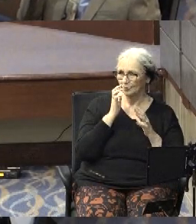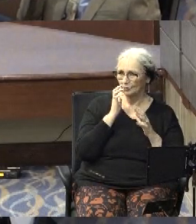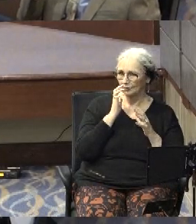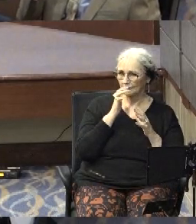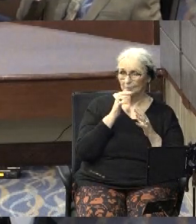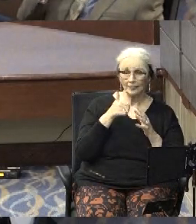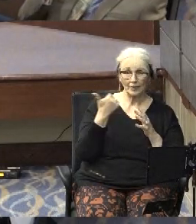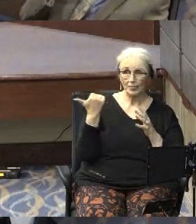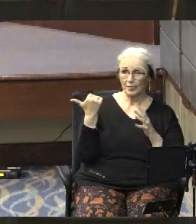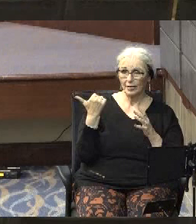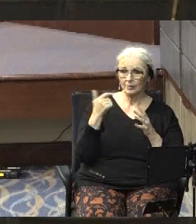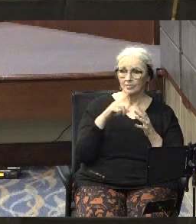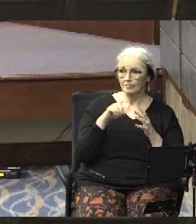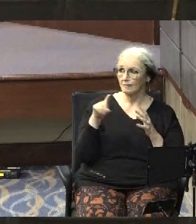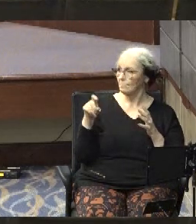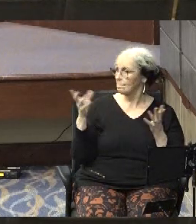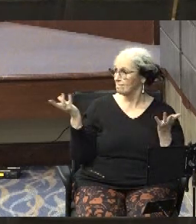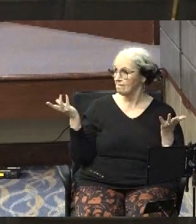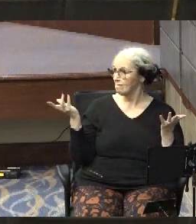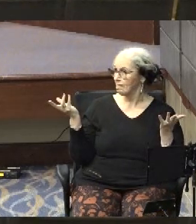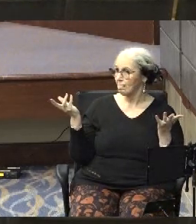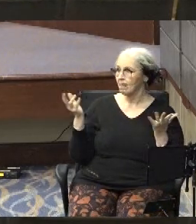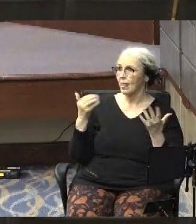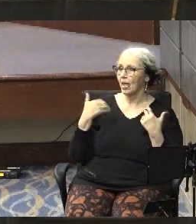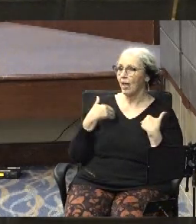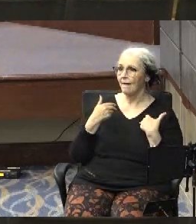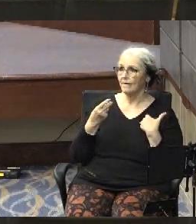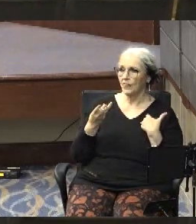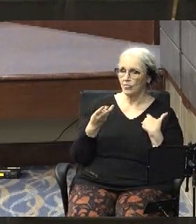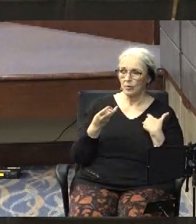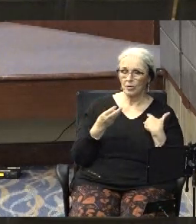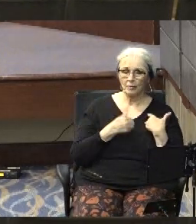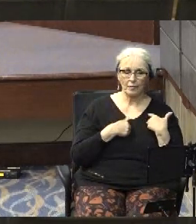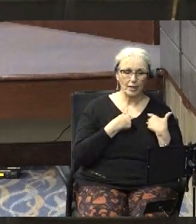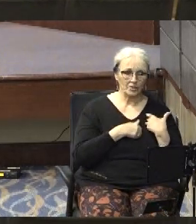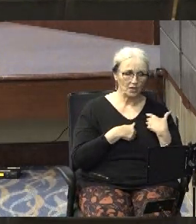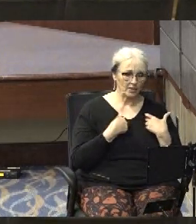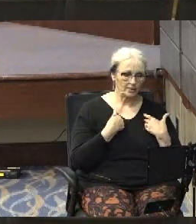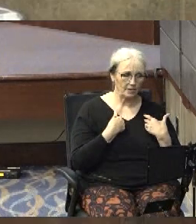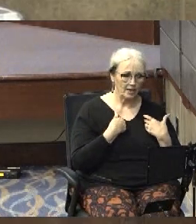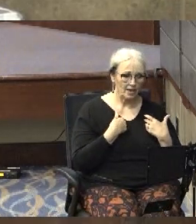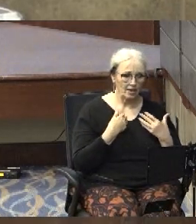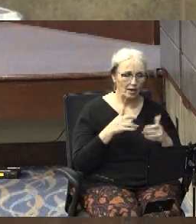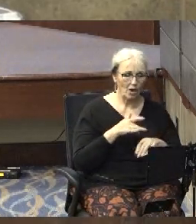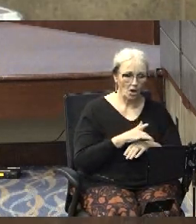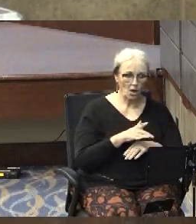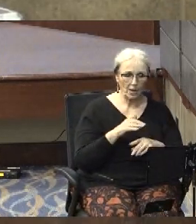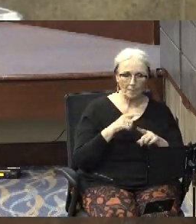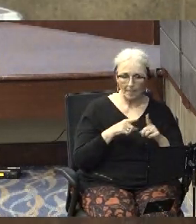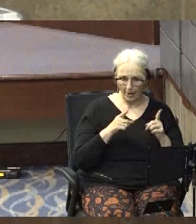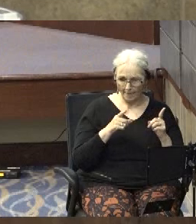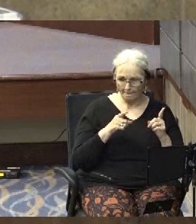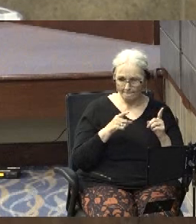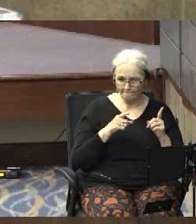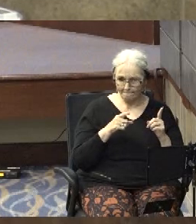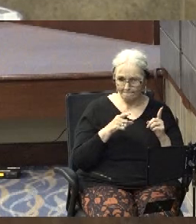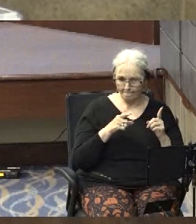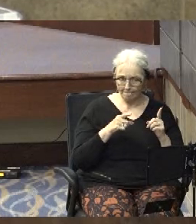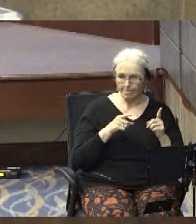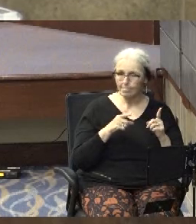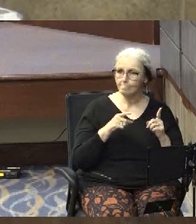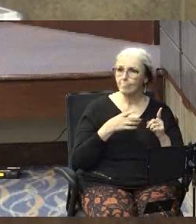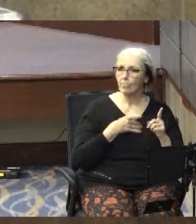Anyone else? All right, I've got a few, so I apologize in advance. But was glad to welcome